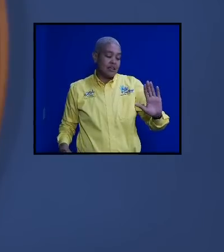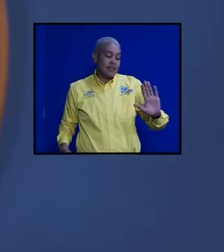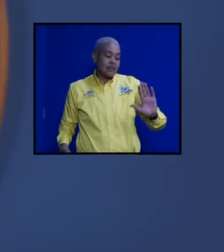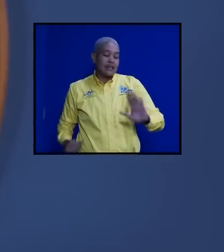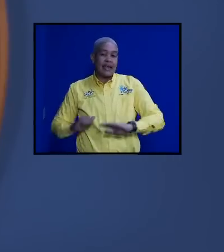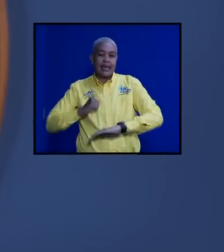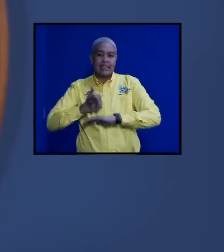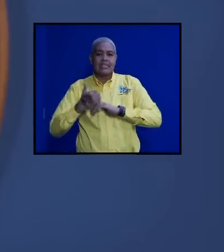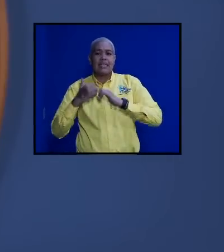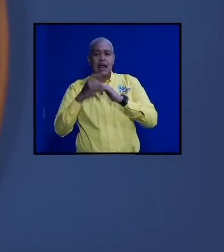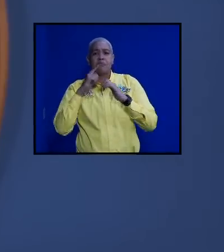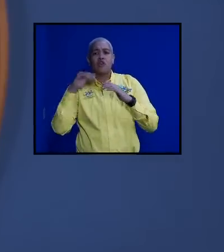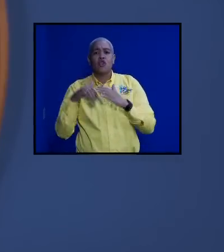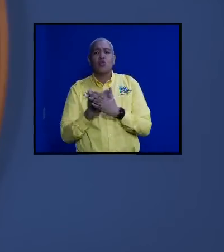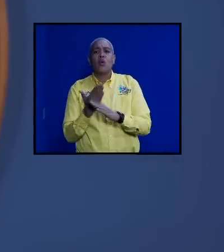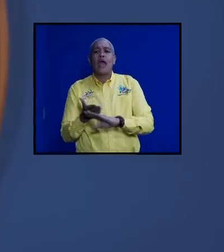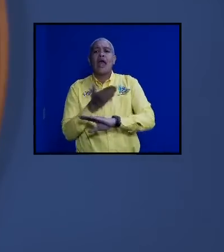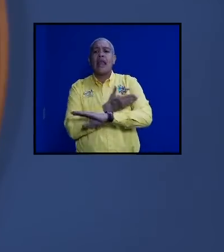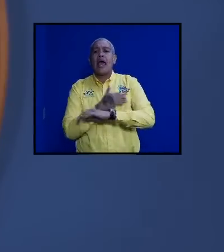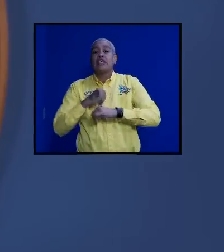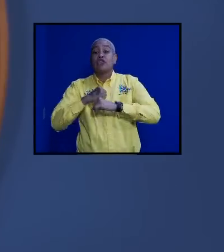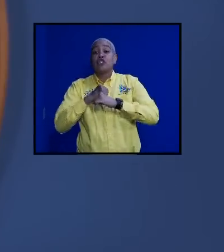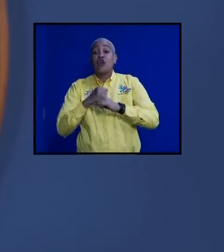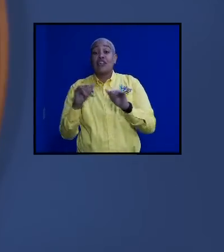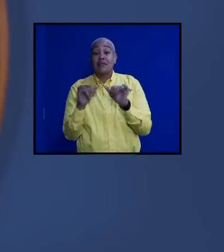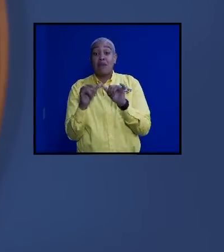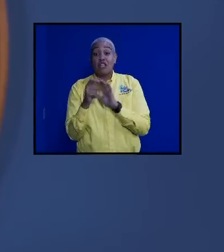established in the new Enhanced Security Measures Act,